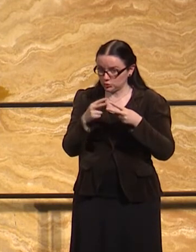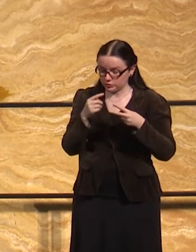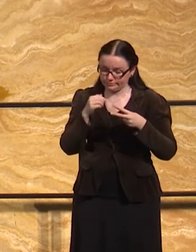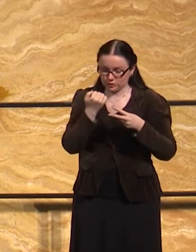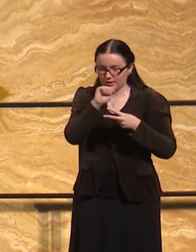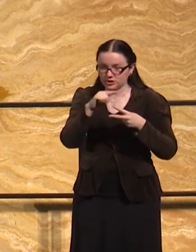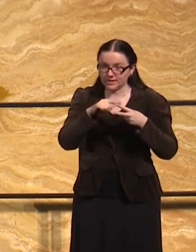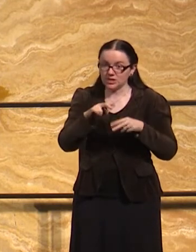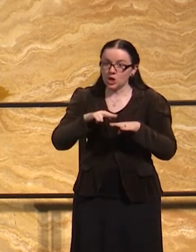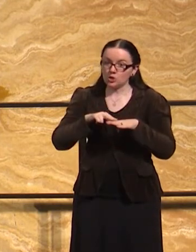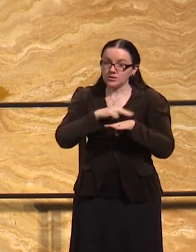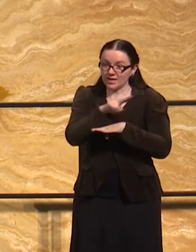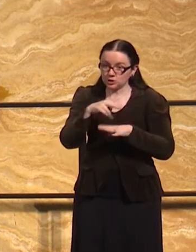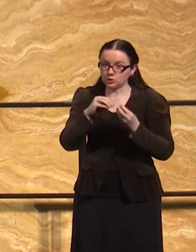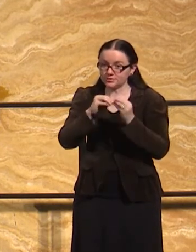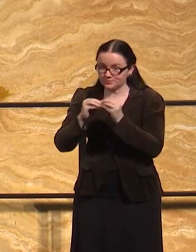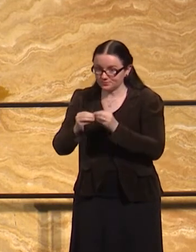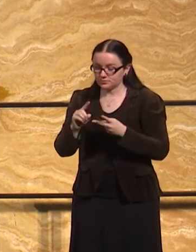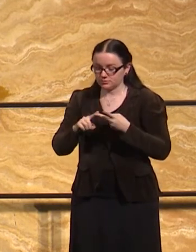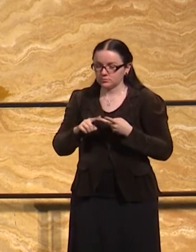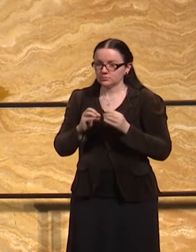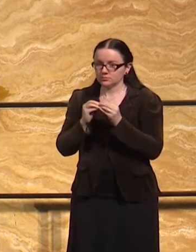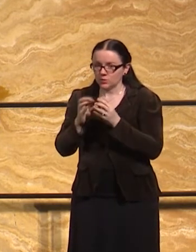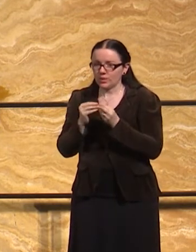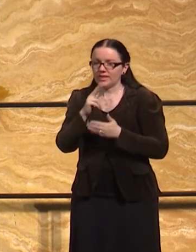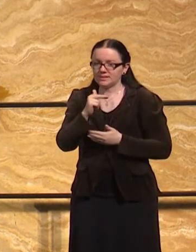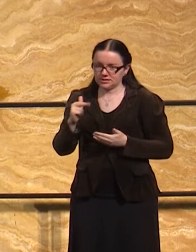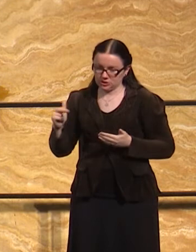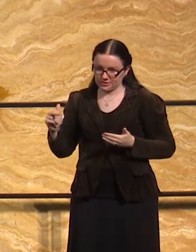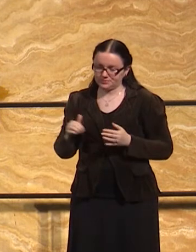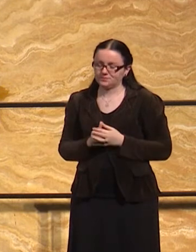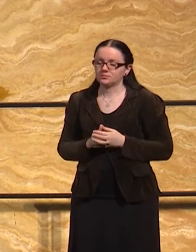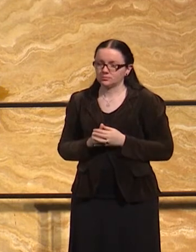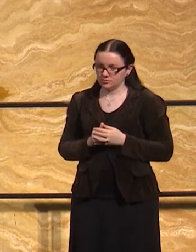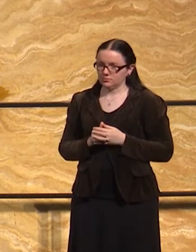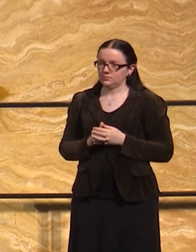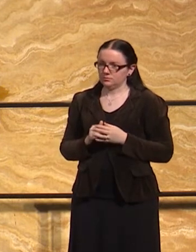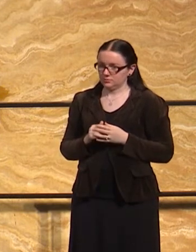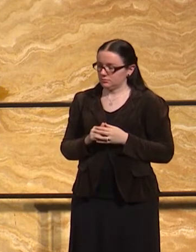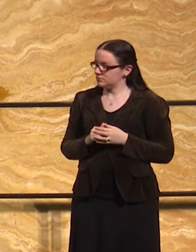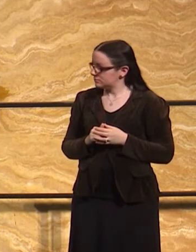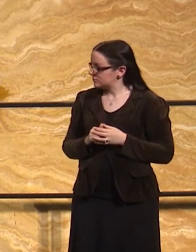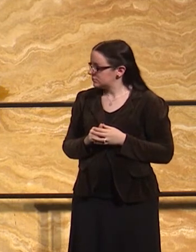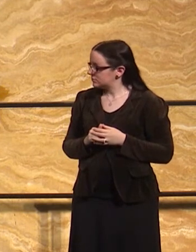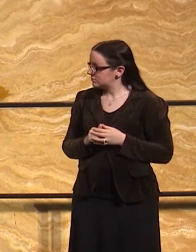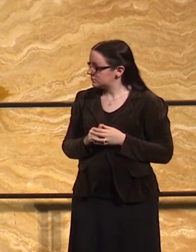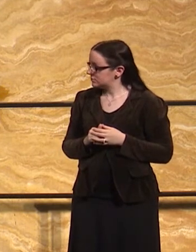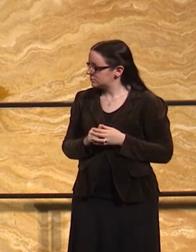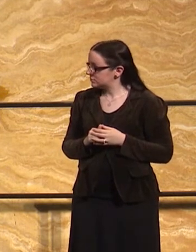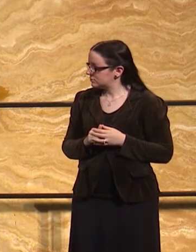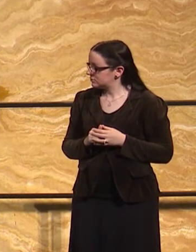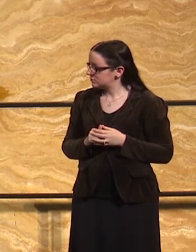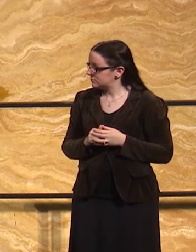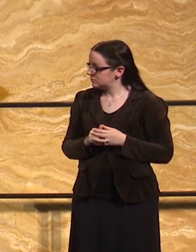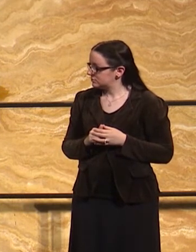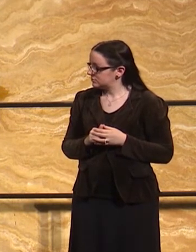reconciliation. The other one, reconciliation with Indonesia. And that led by a charismatic authority, and